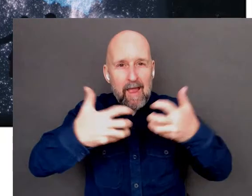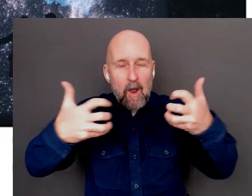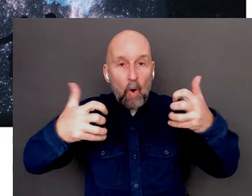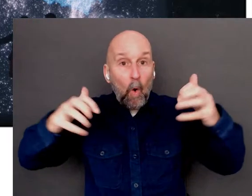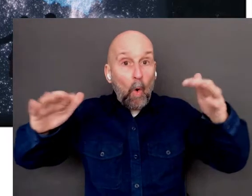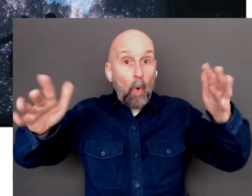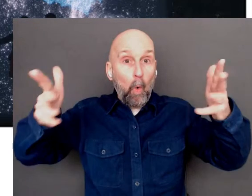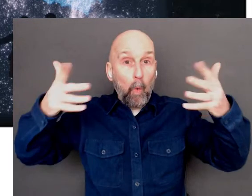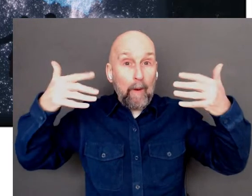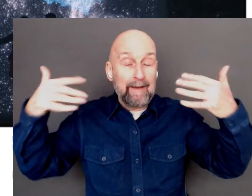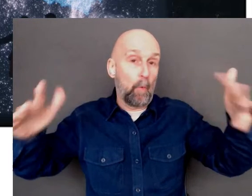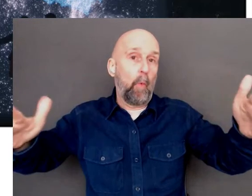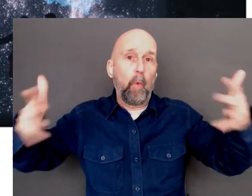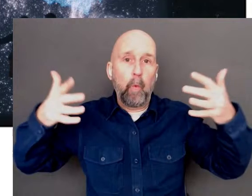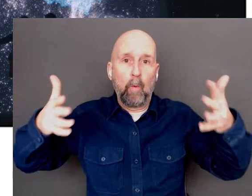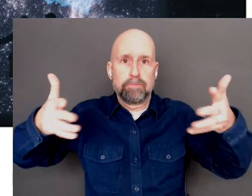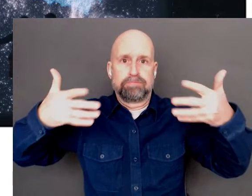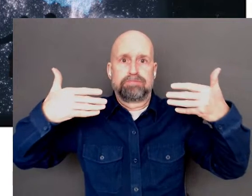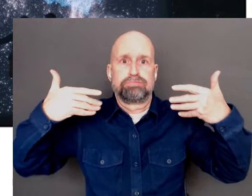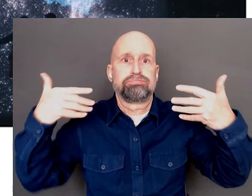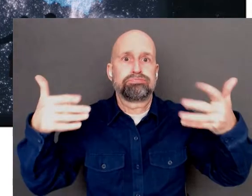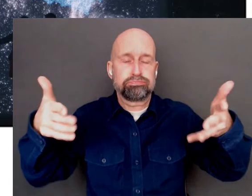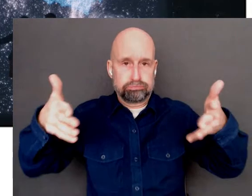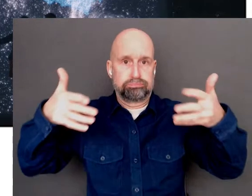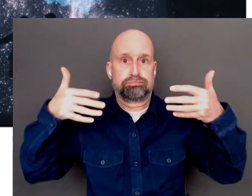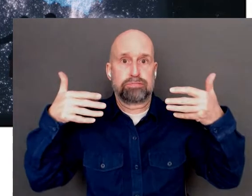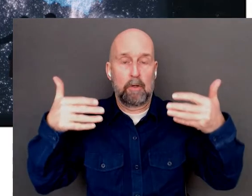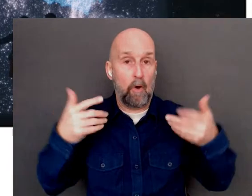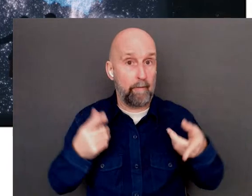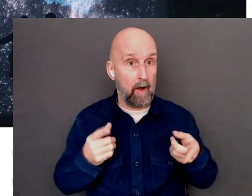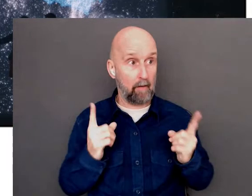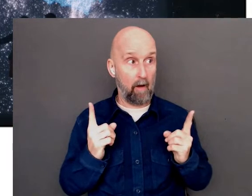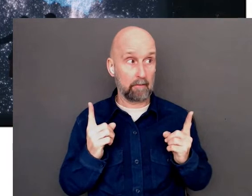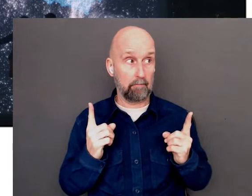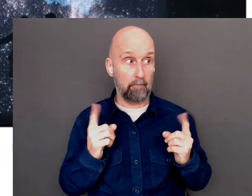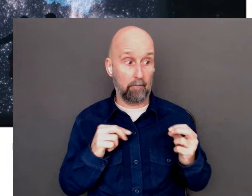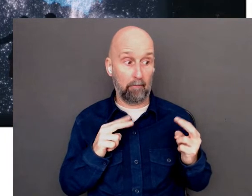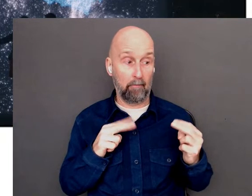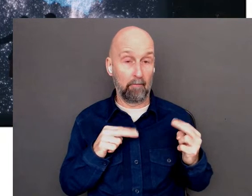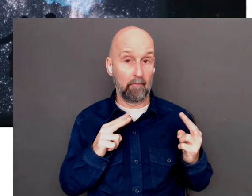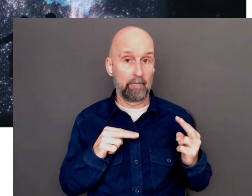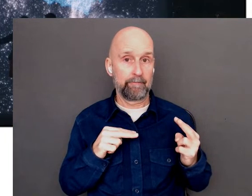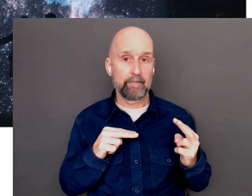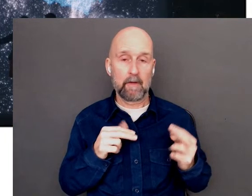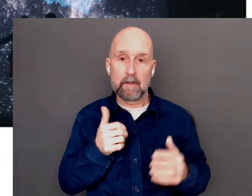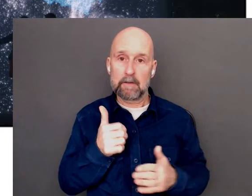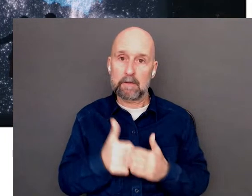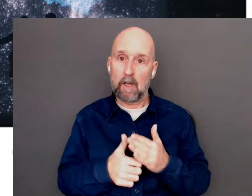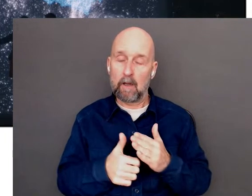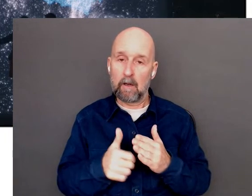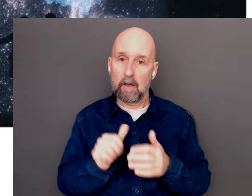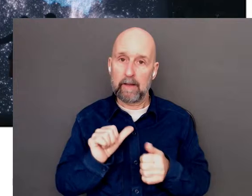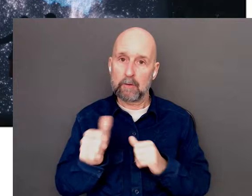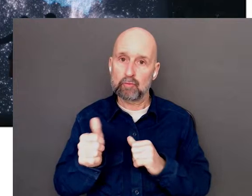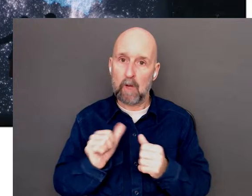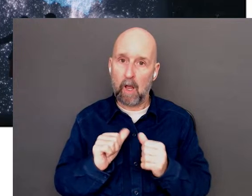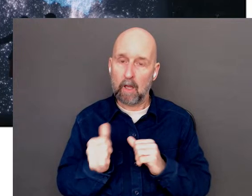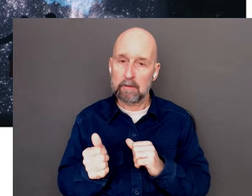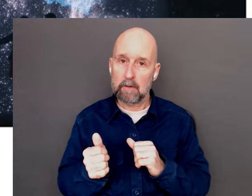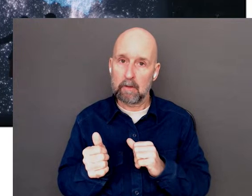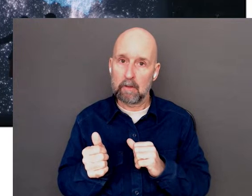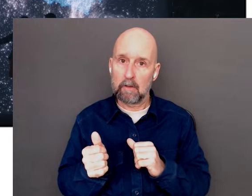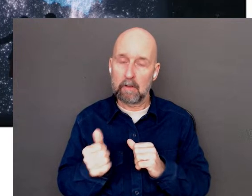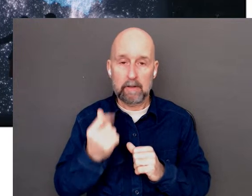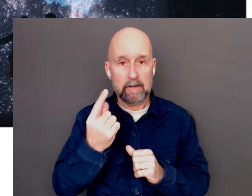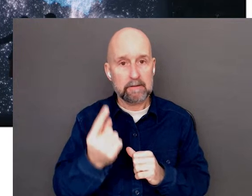wind pushing inside of the screens. And we're like, oh my God. But we just start interacting with it. And then it starts to